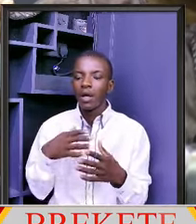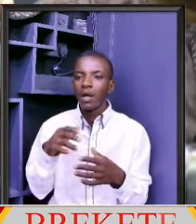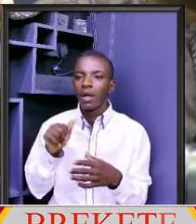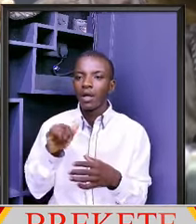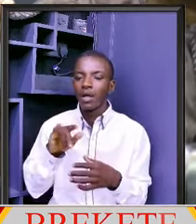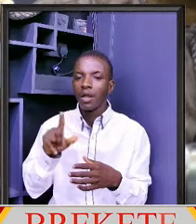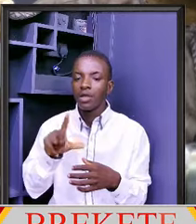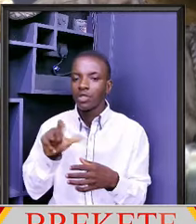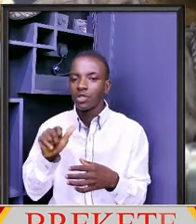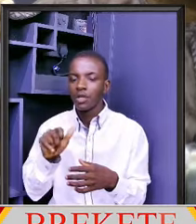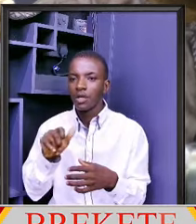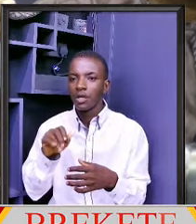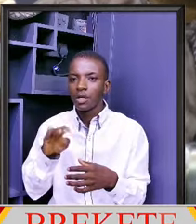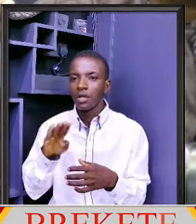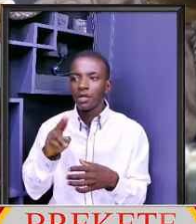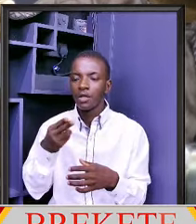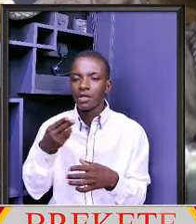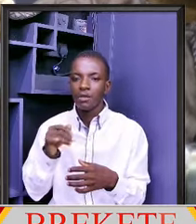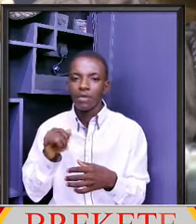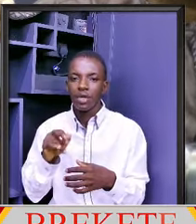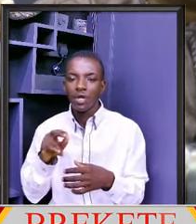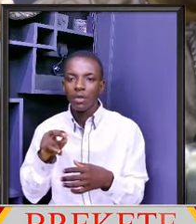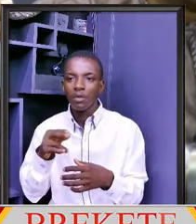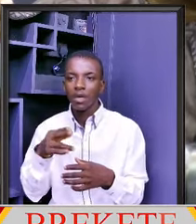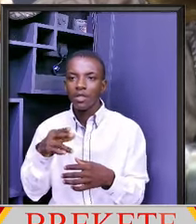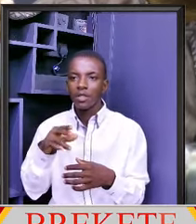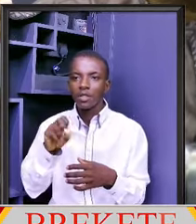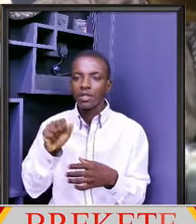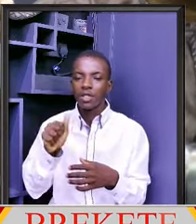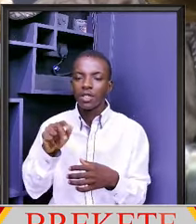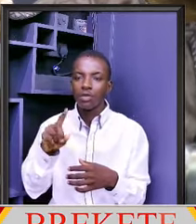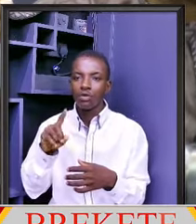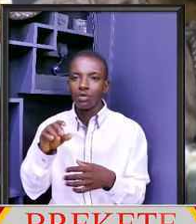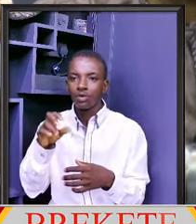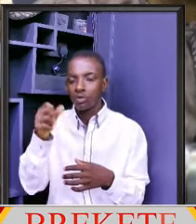Elijah Ado Ibrahim, Sayid Sokoto,